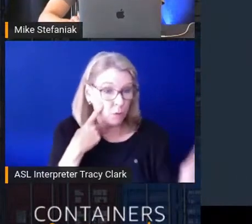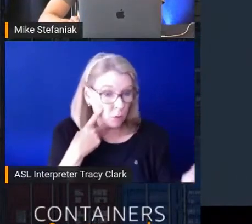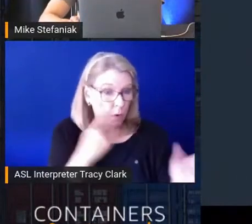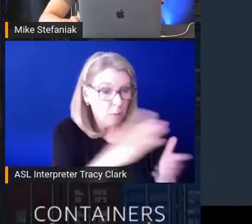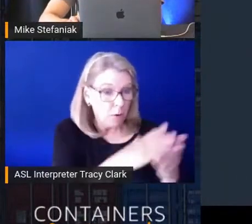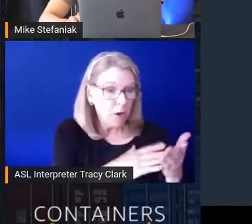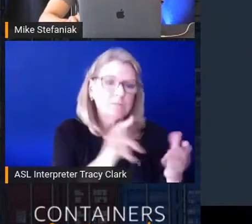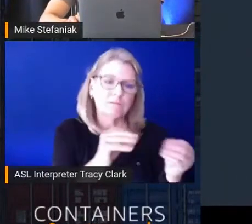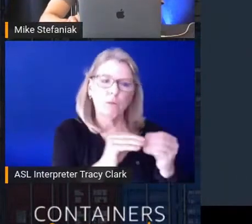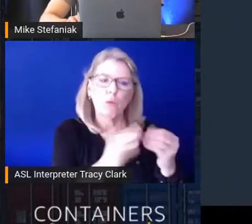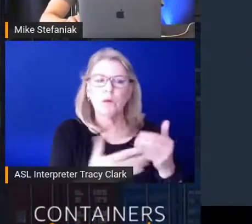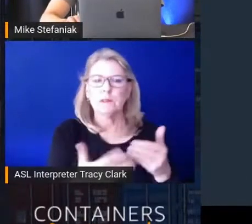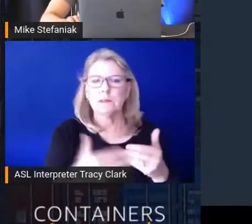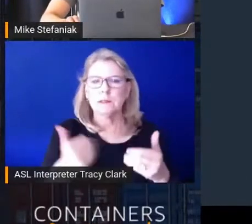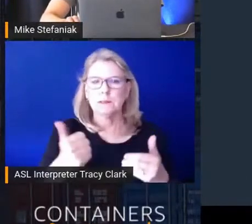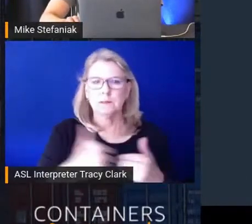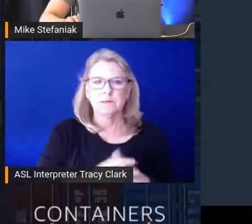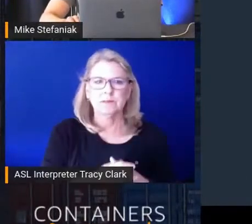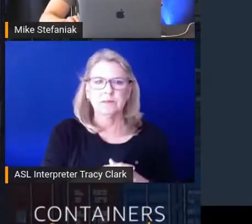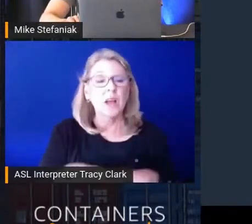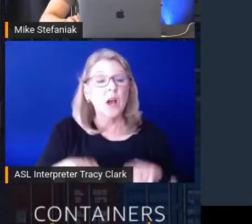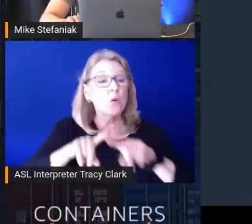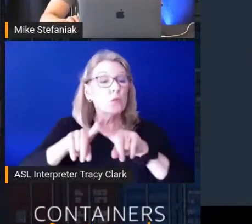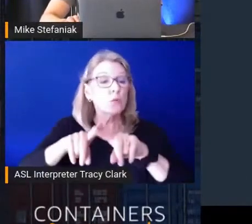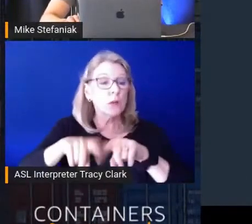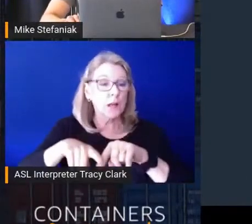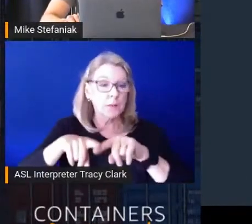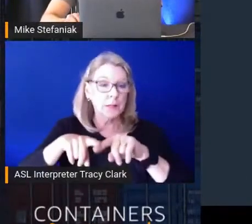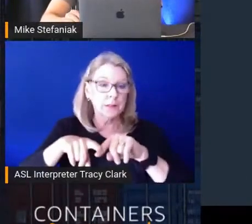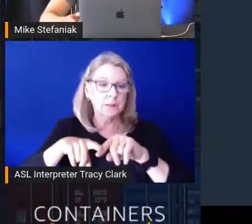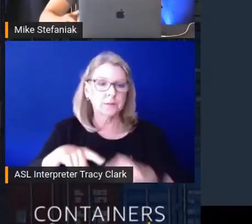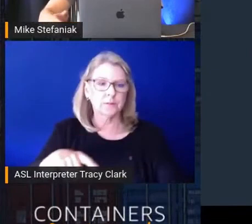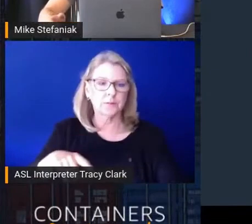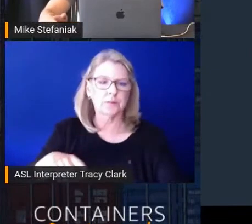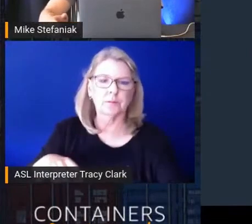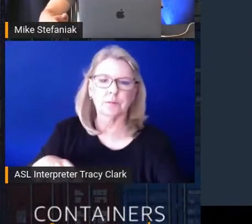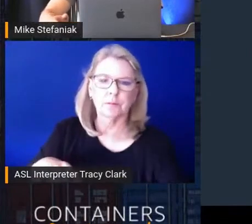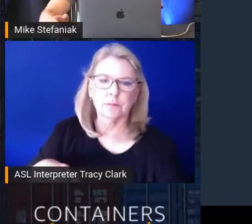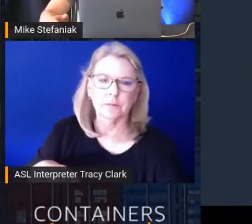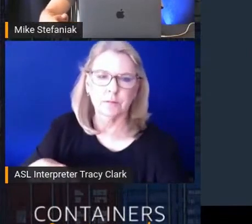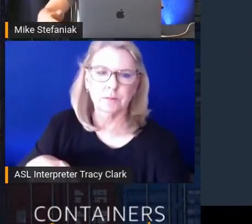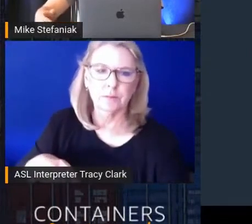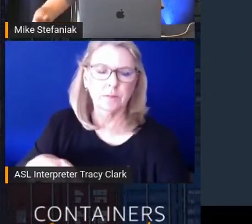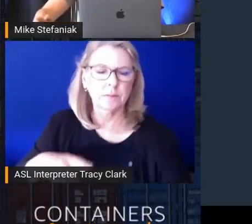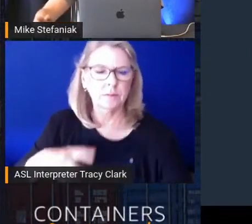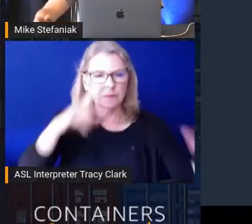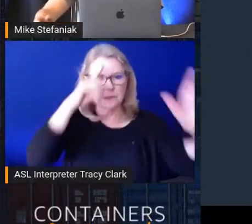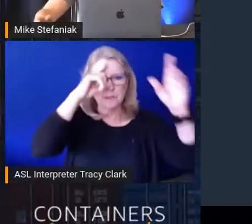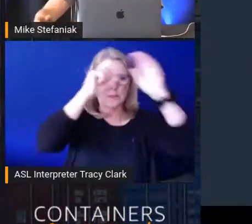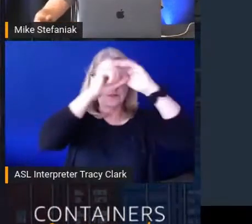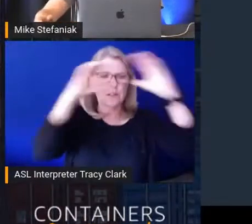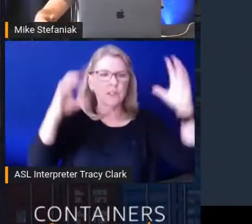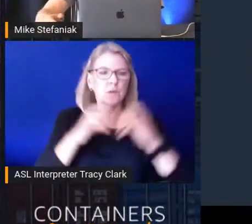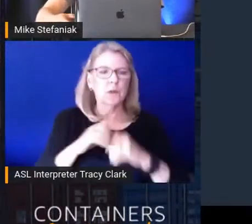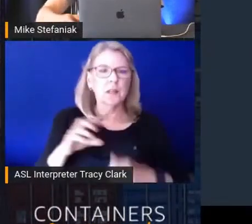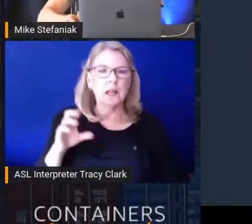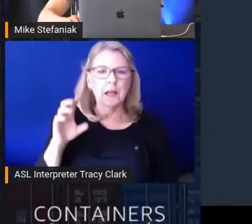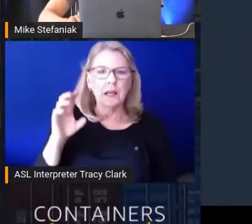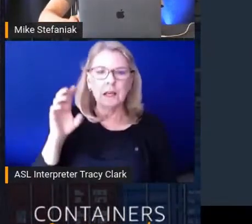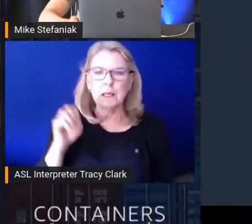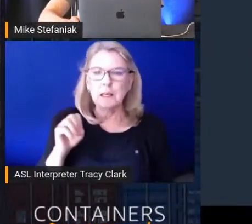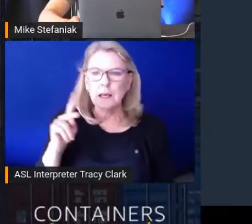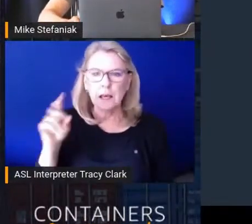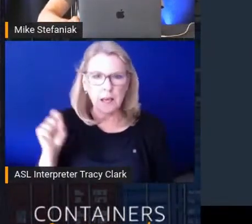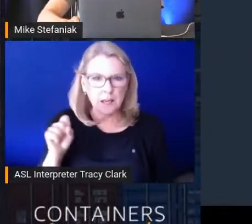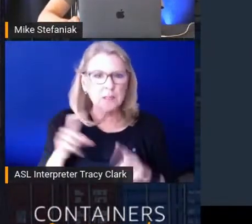And then reliability. Really the vision with an EKS cluster is you create the cluster, you get a Kubernetes endpoint, and that